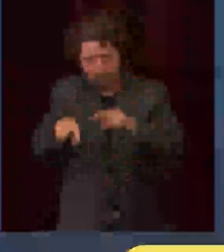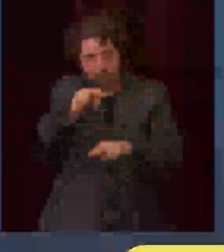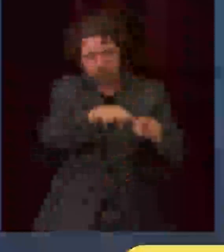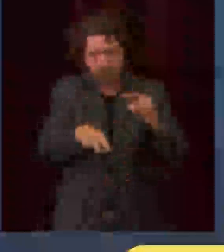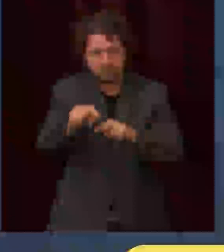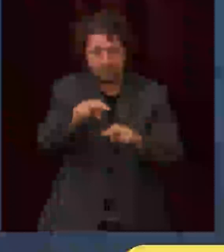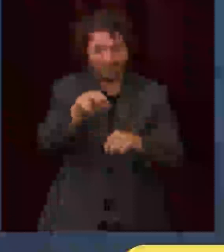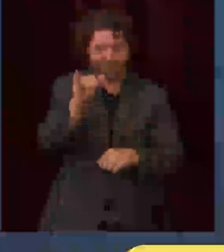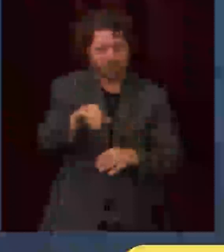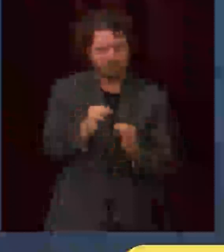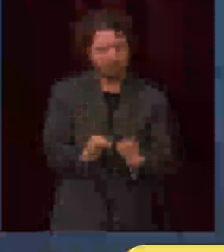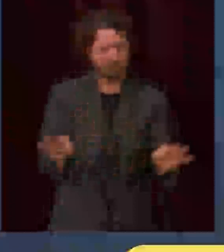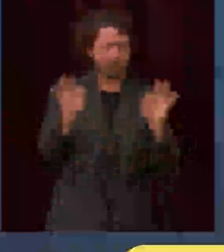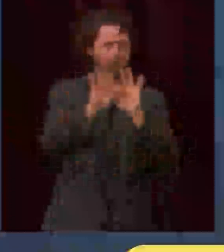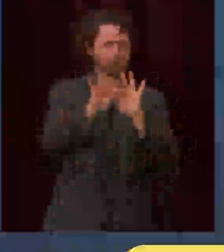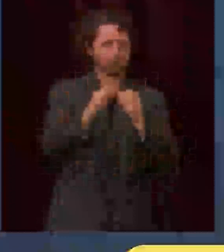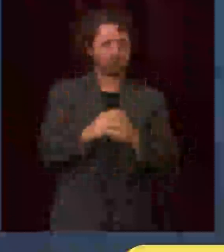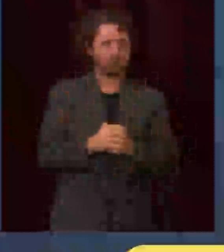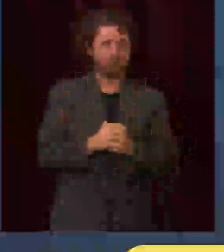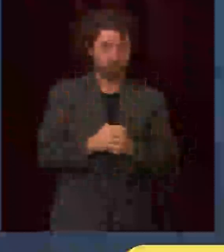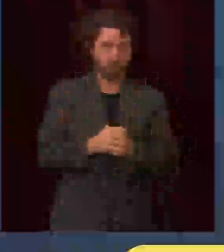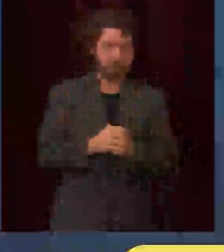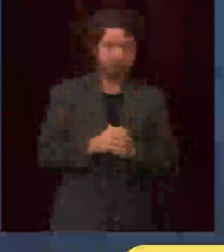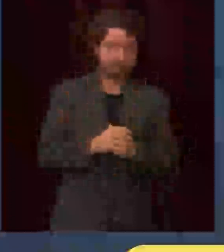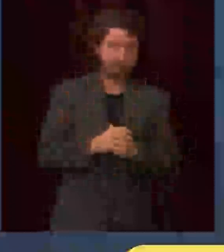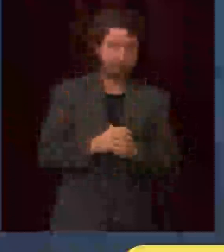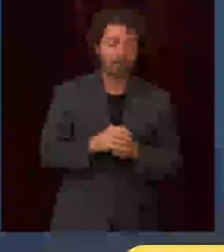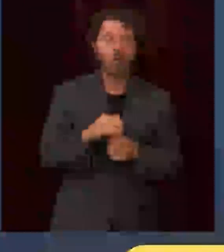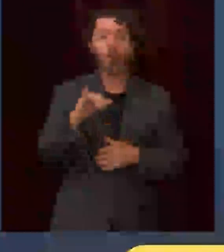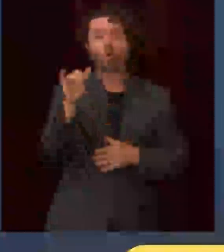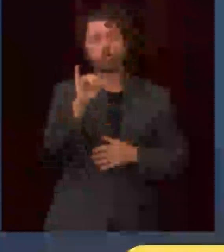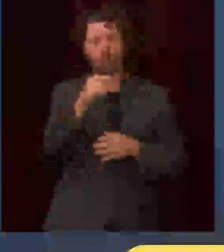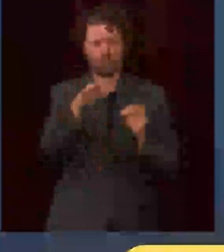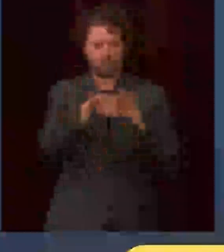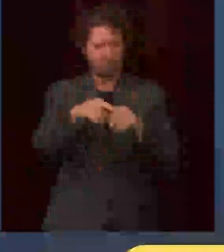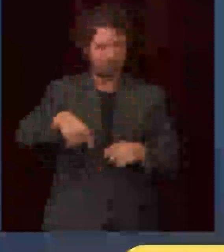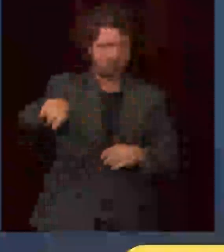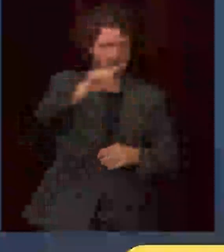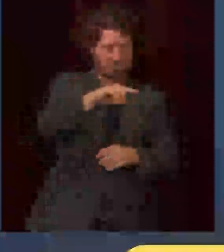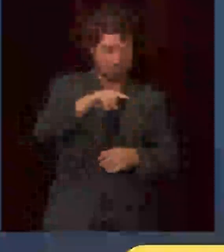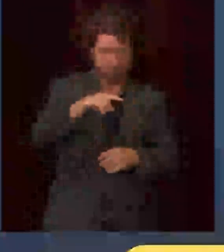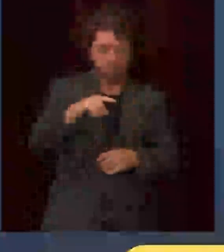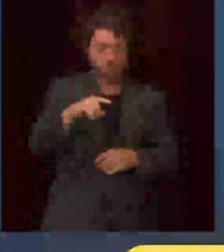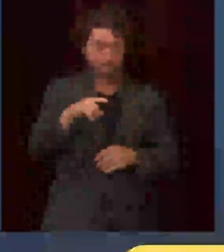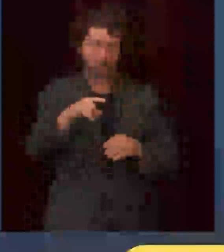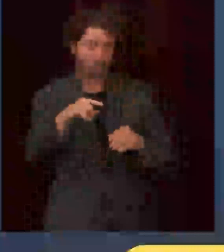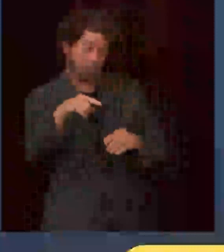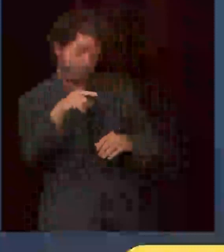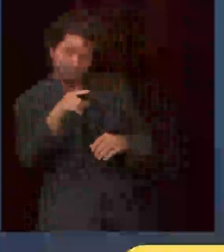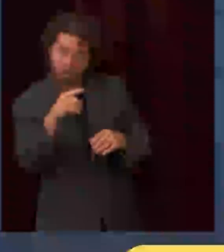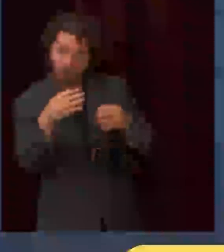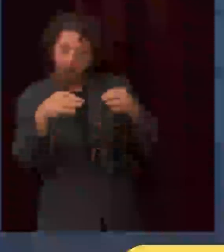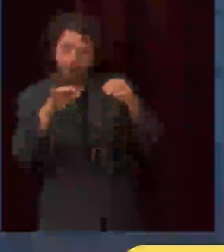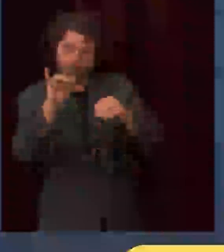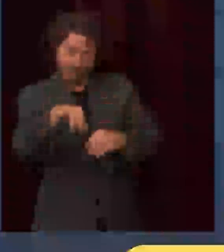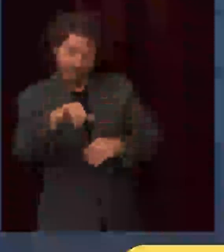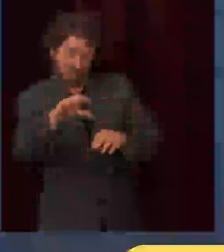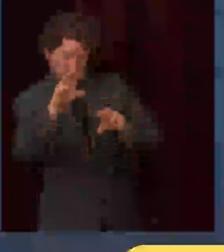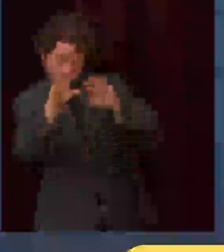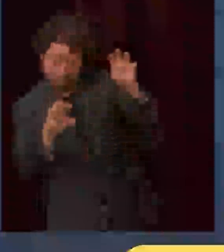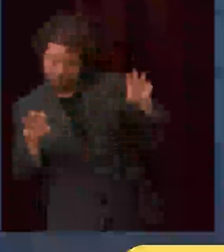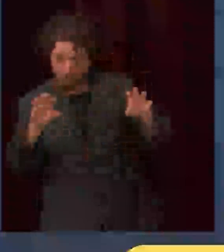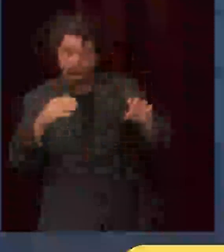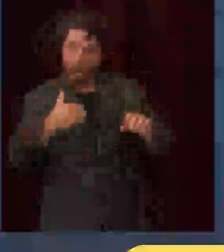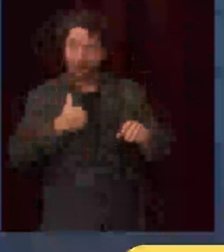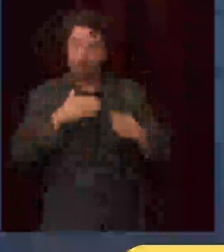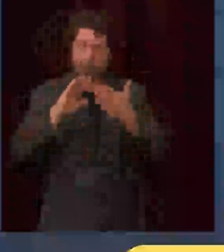they're, isolating at home. Those are really important things, and so they'll have to show a capability